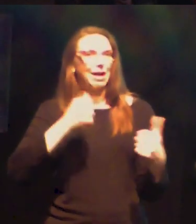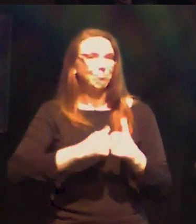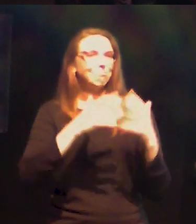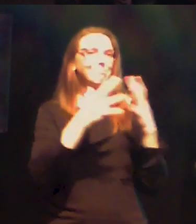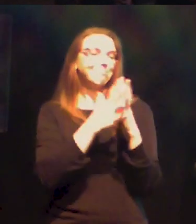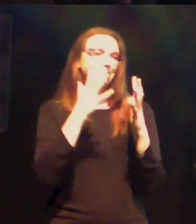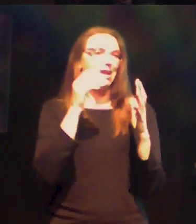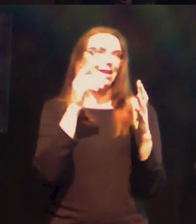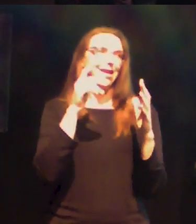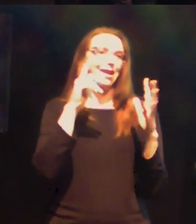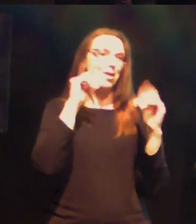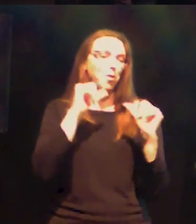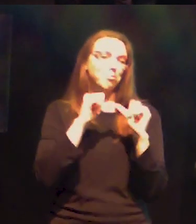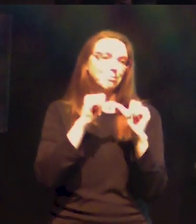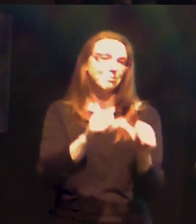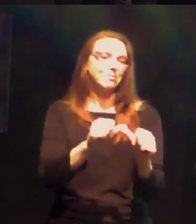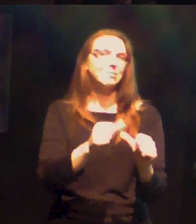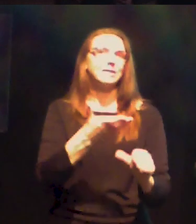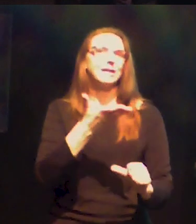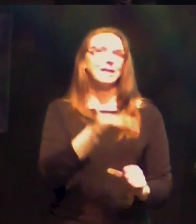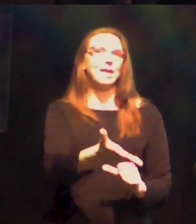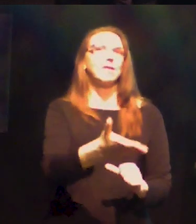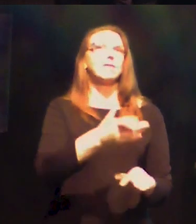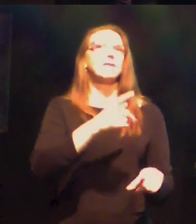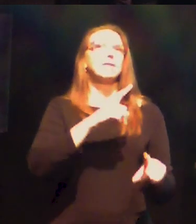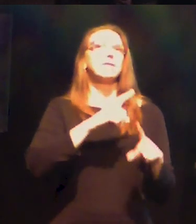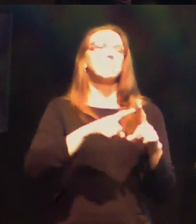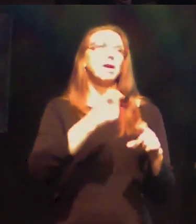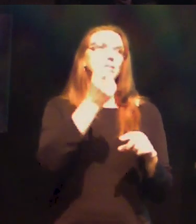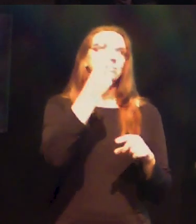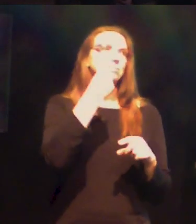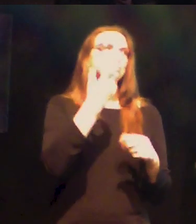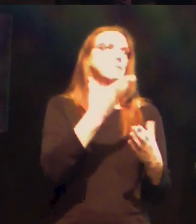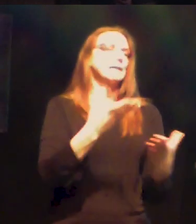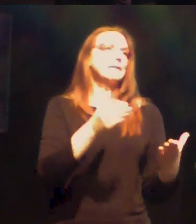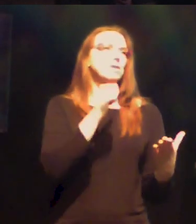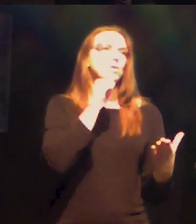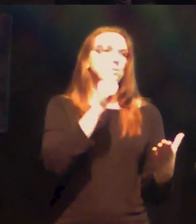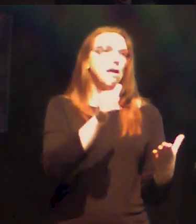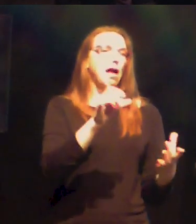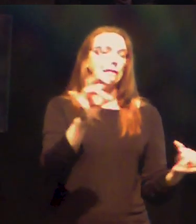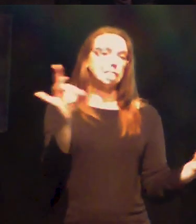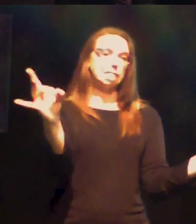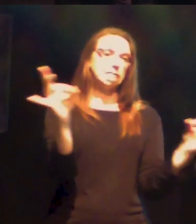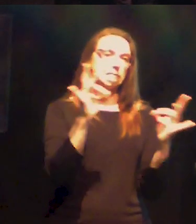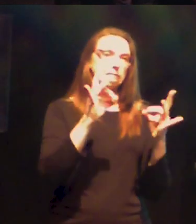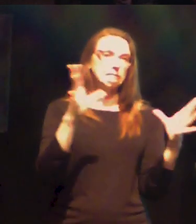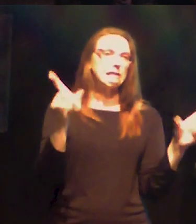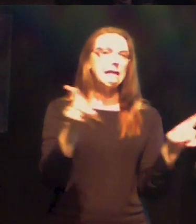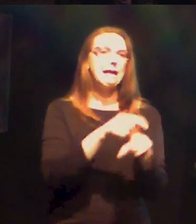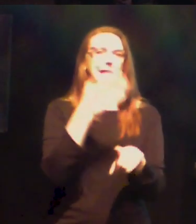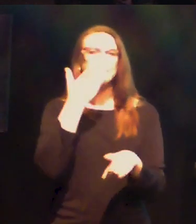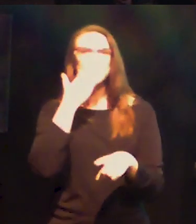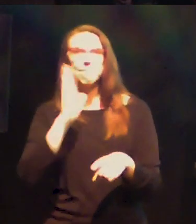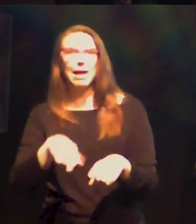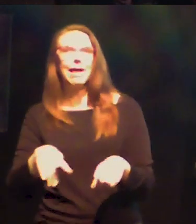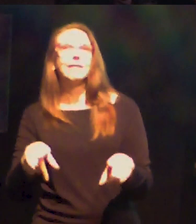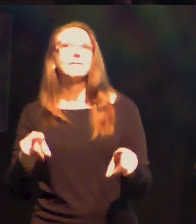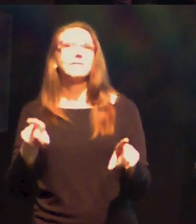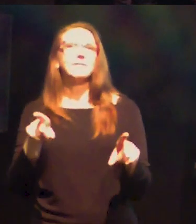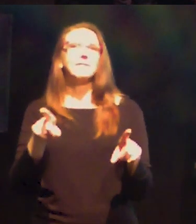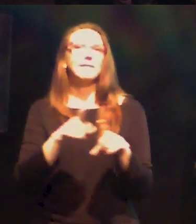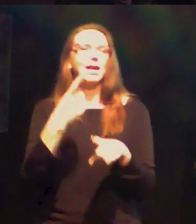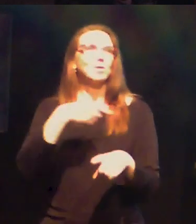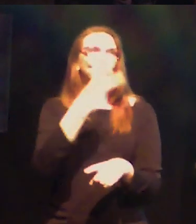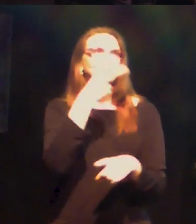being continued there. But rest assured, things are not as bad in New York as